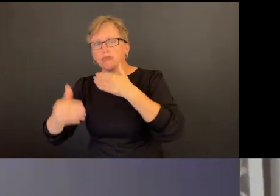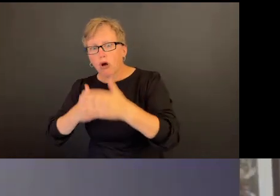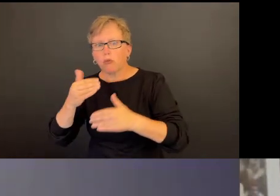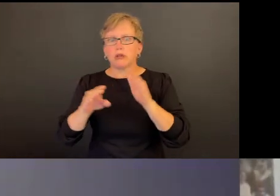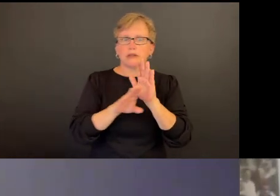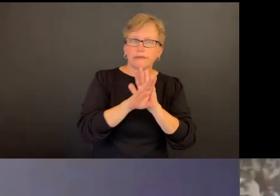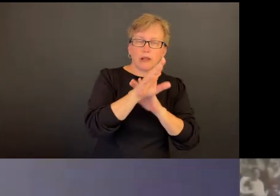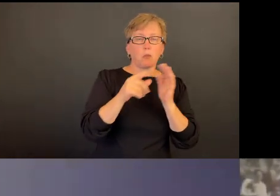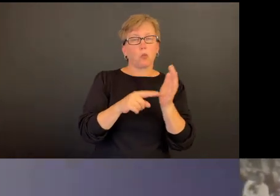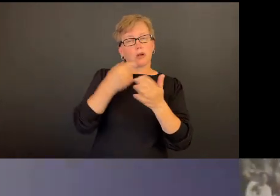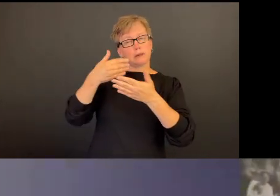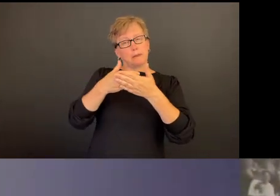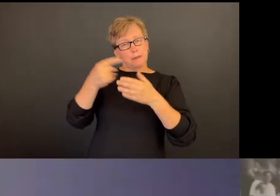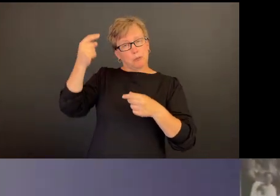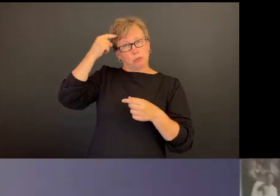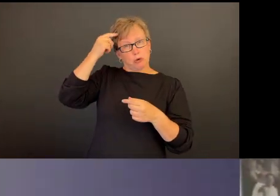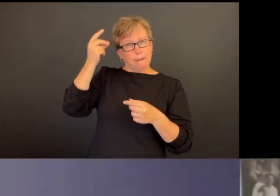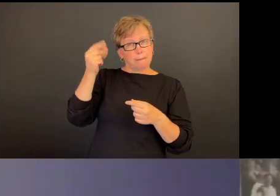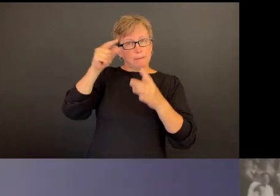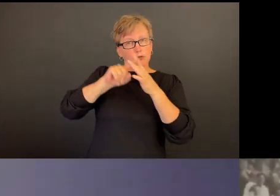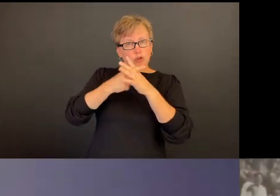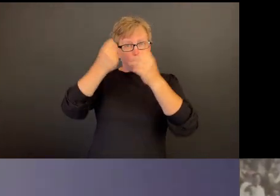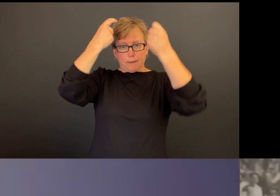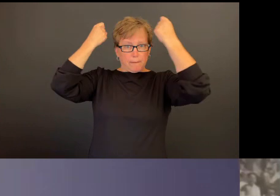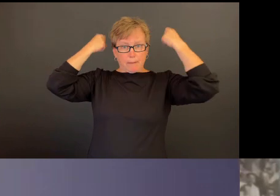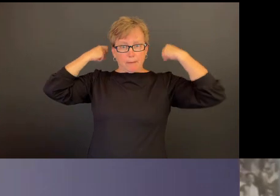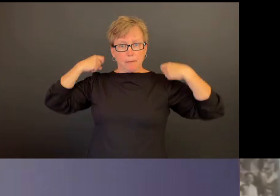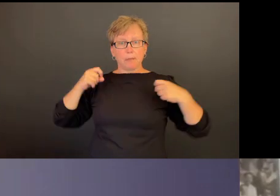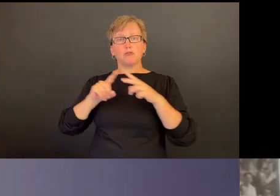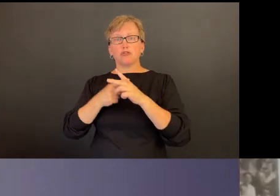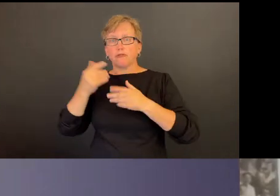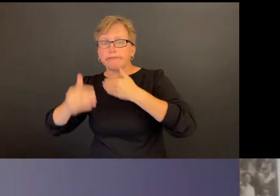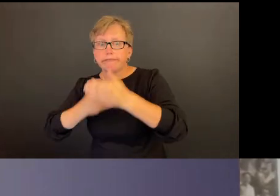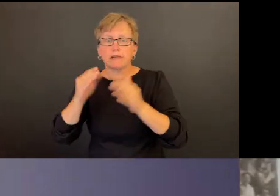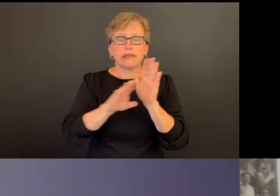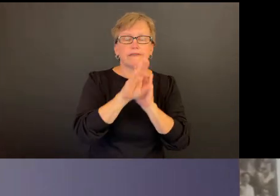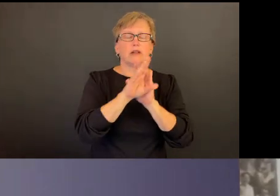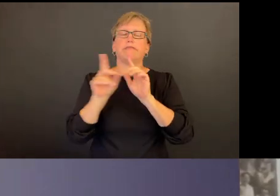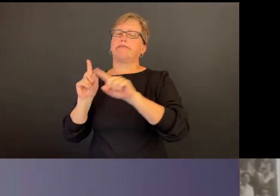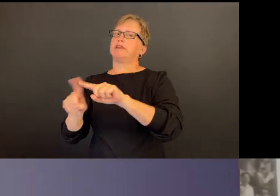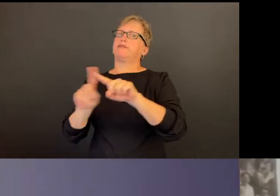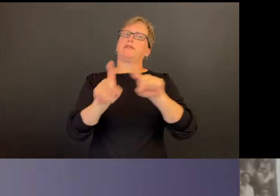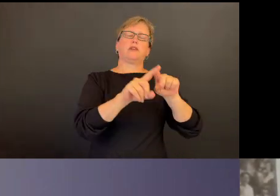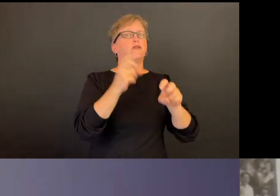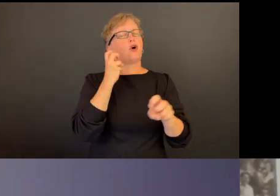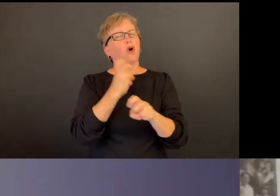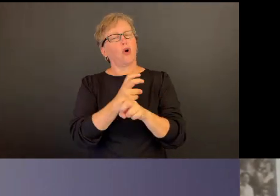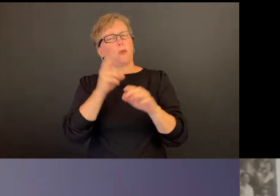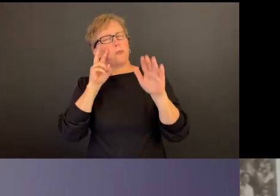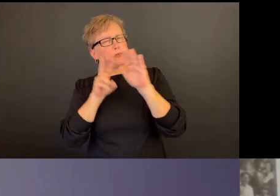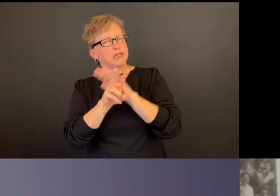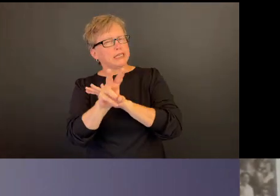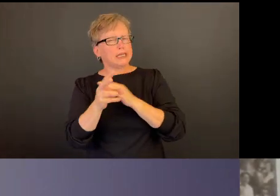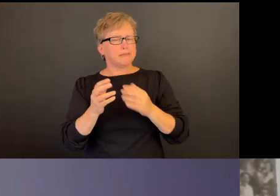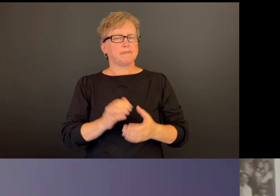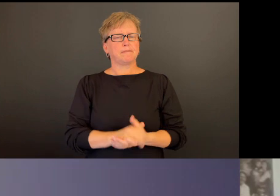Yeah, but on the other hand, there certainly is a lot of potential with children, because you don't